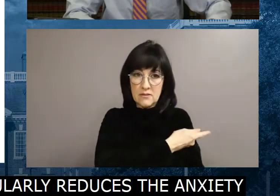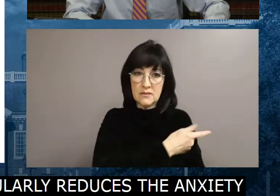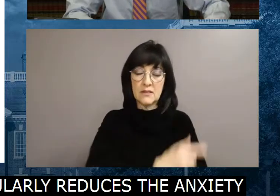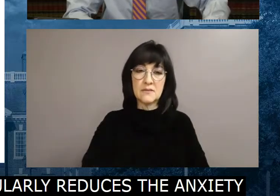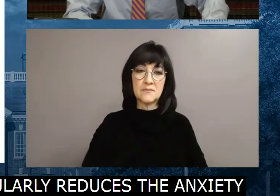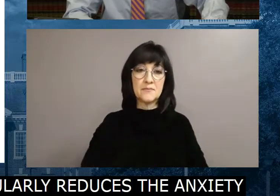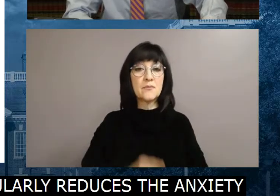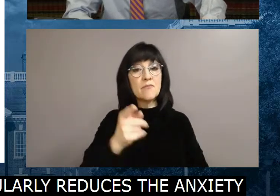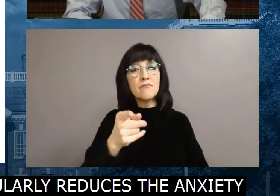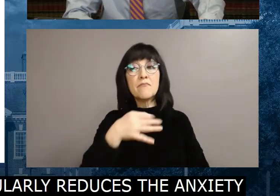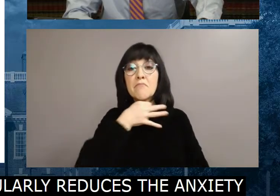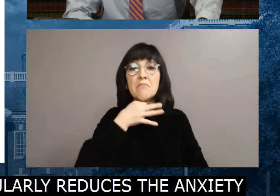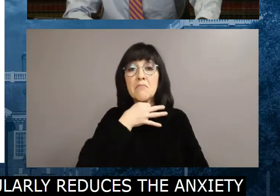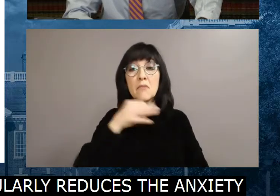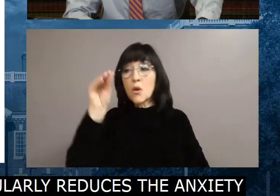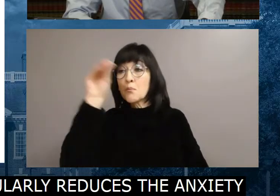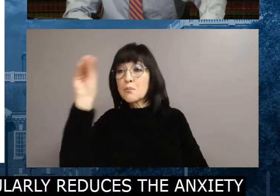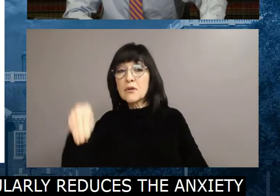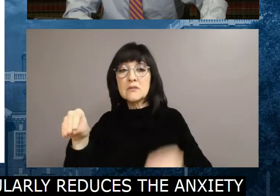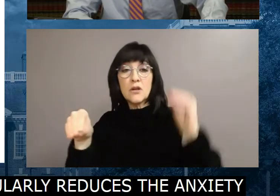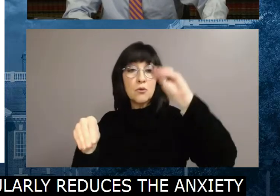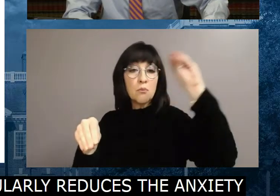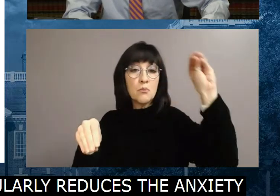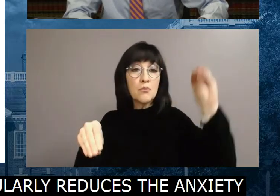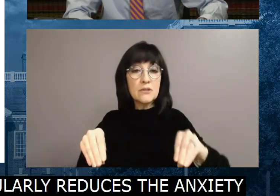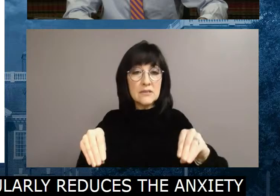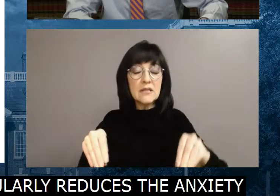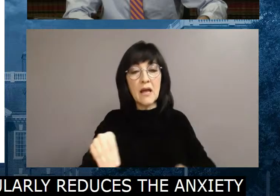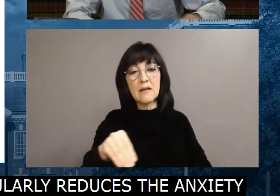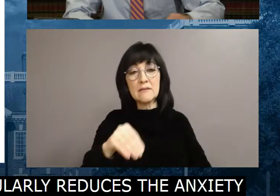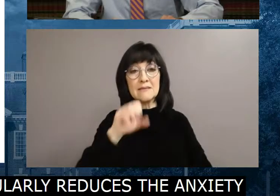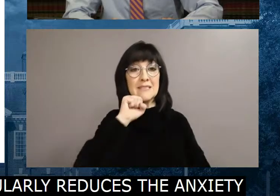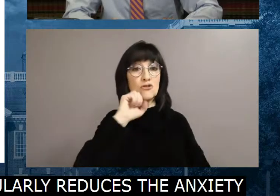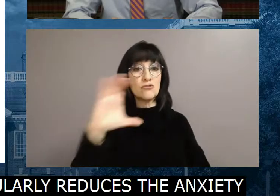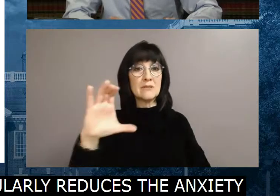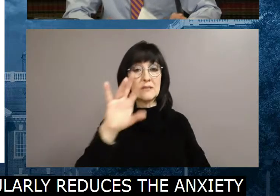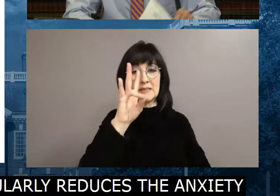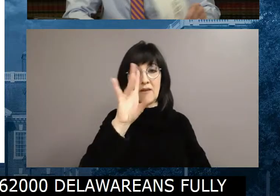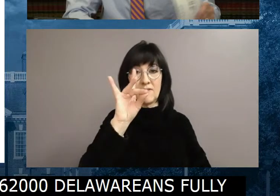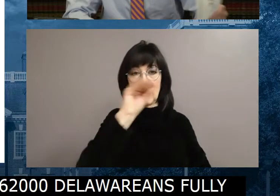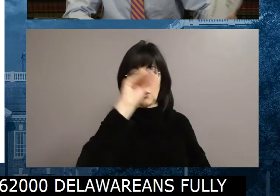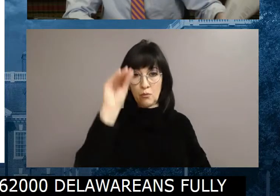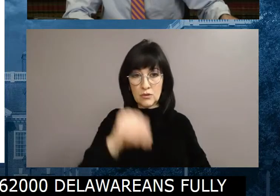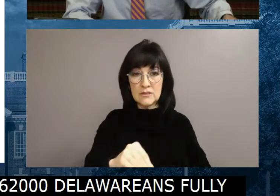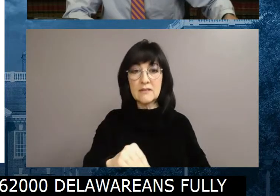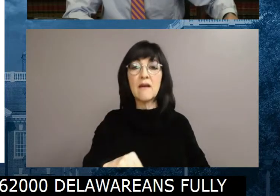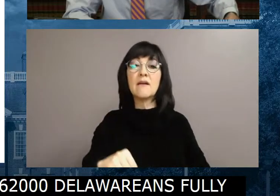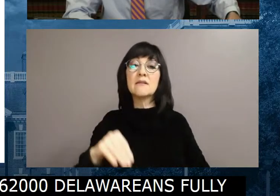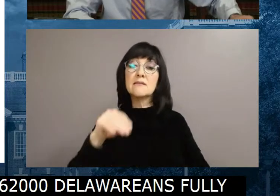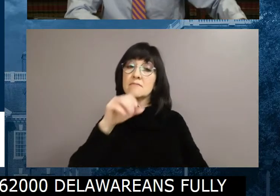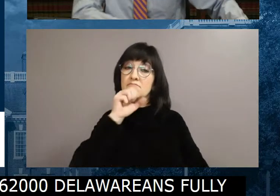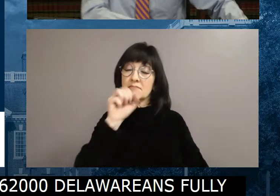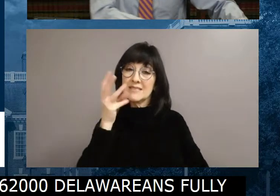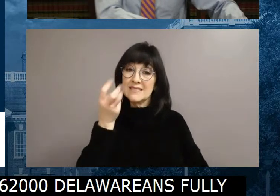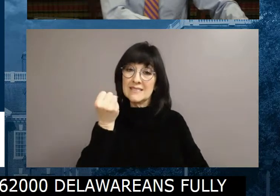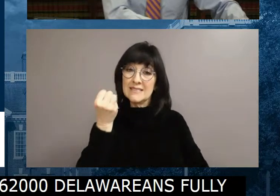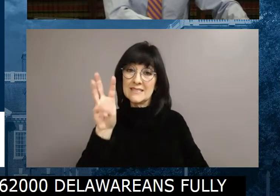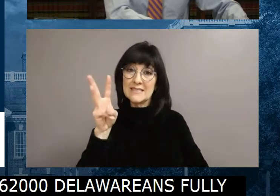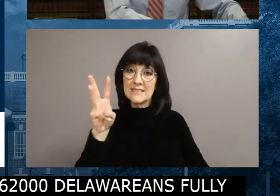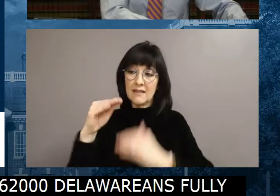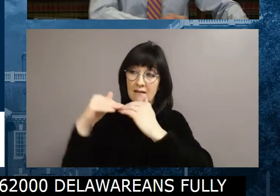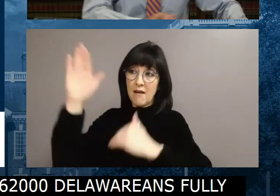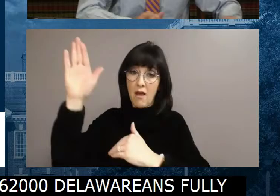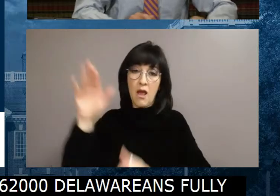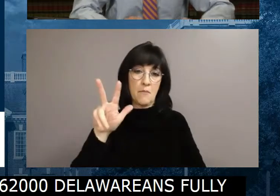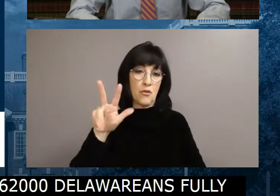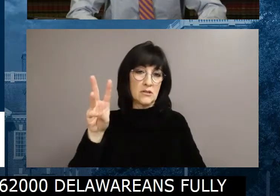78% for seniors, 35% age 16 and up. And again, we're moving on April the 6th to